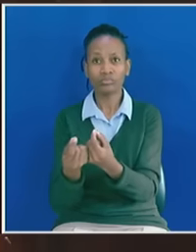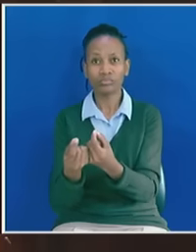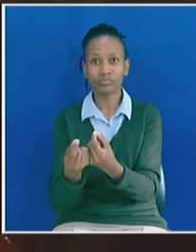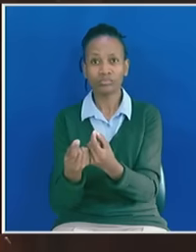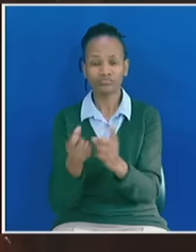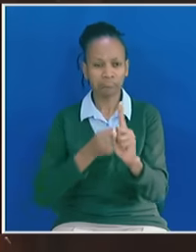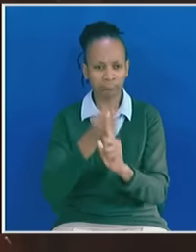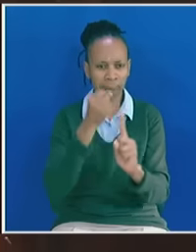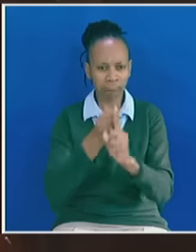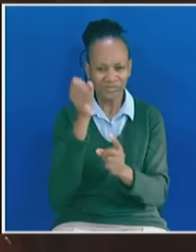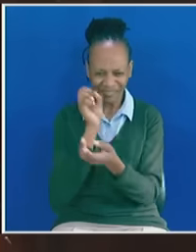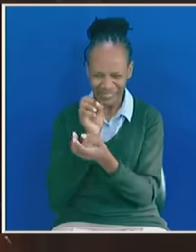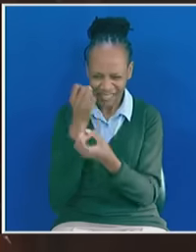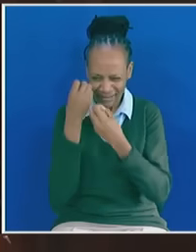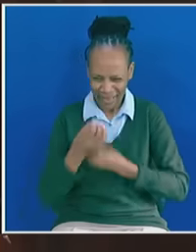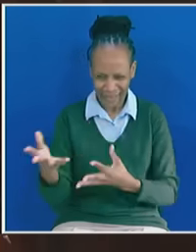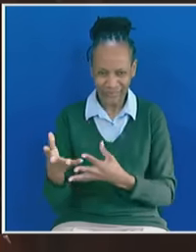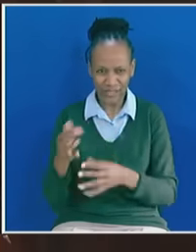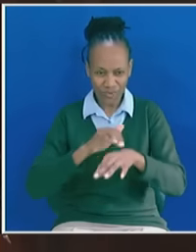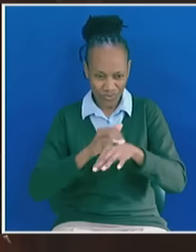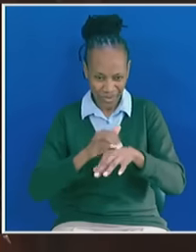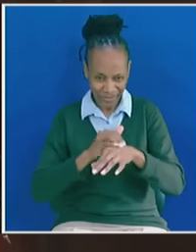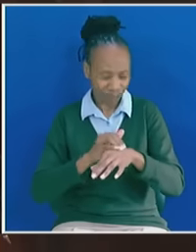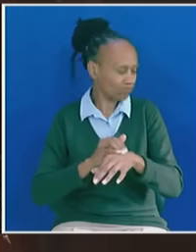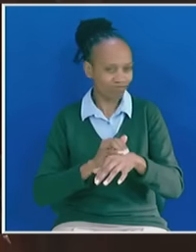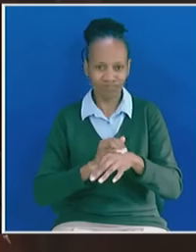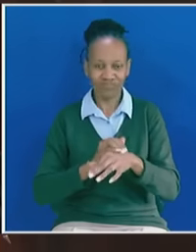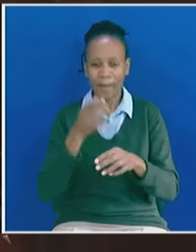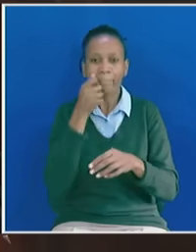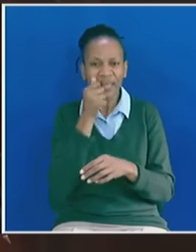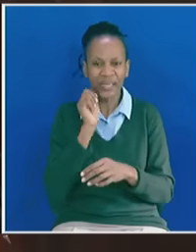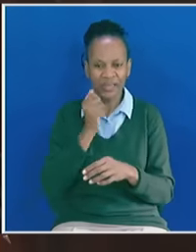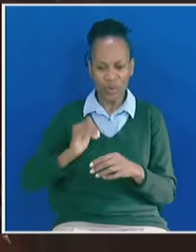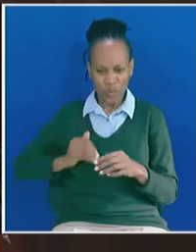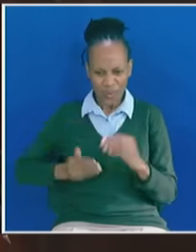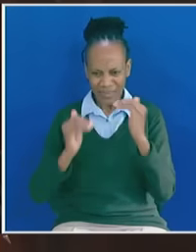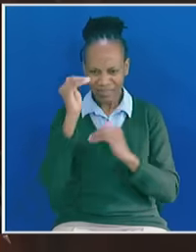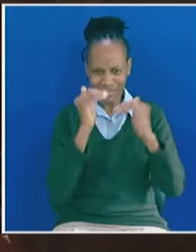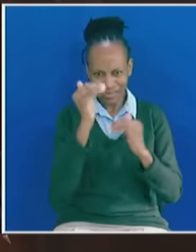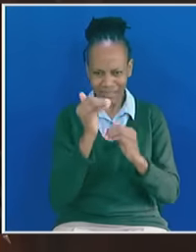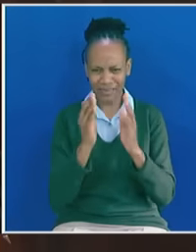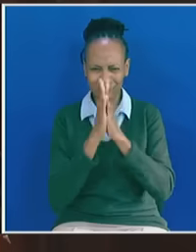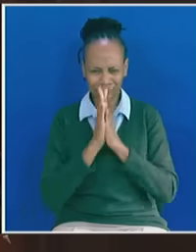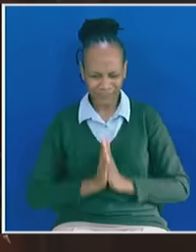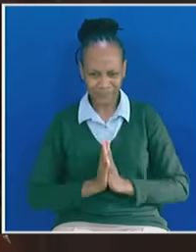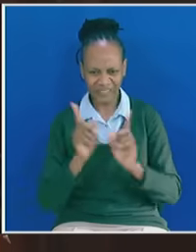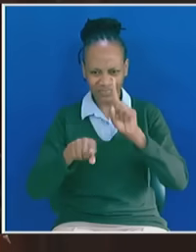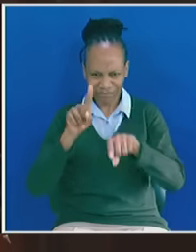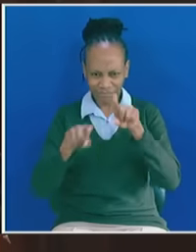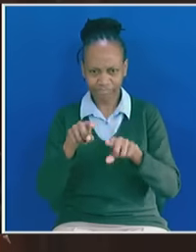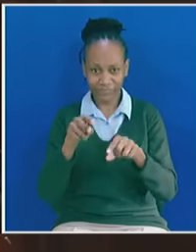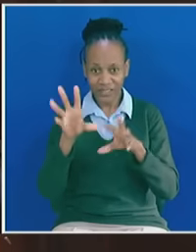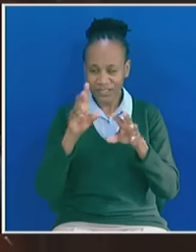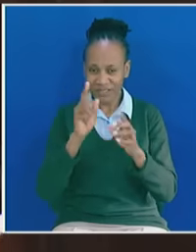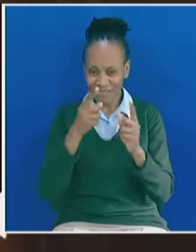advocates of hatred that is based on race, ethnicity, gender, or religion, and that constitute incitement to the